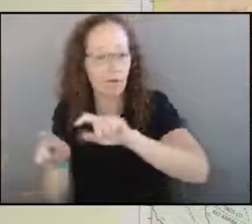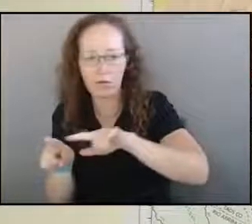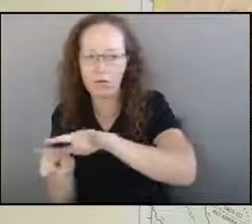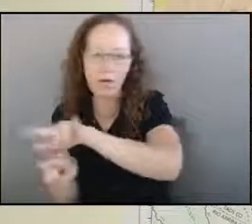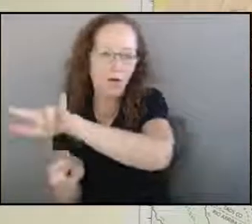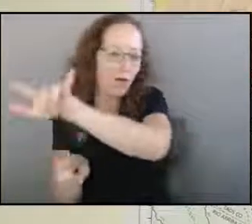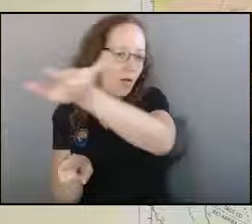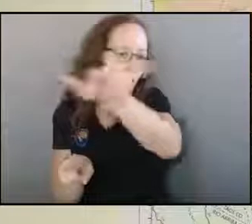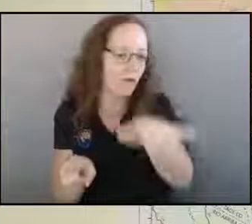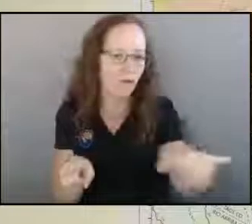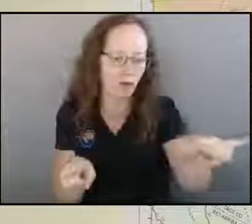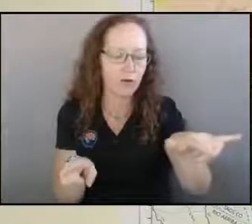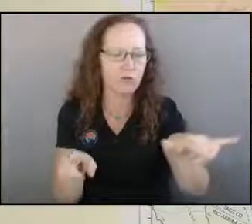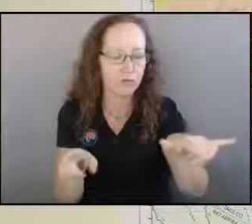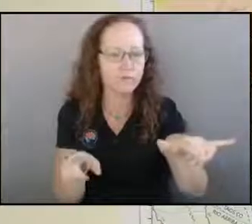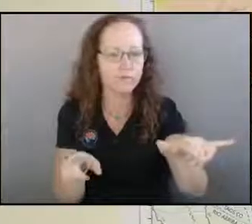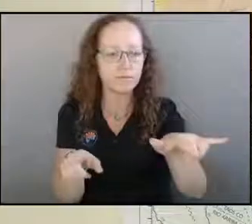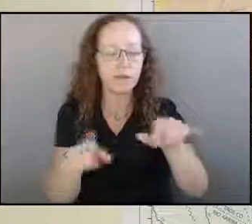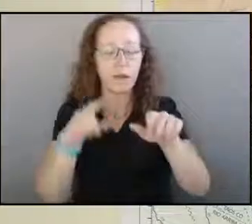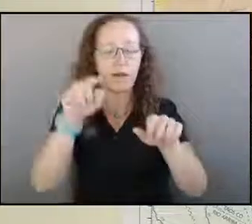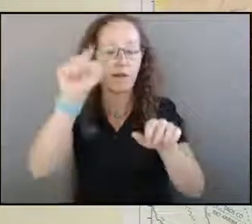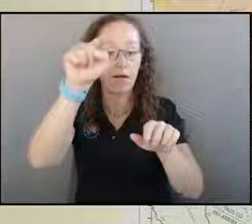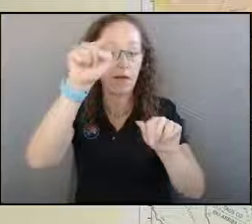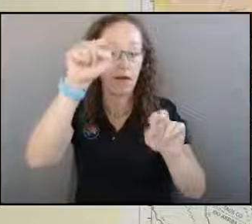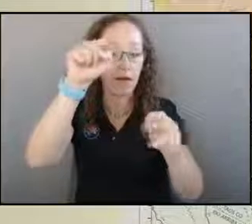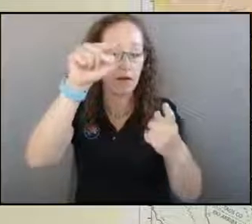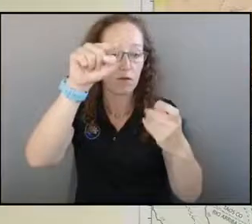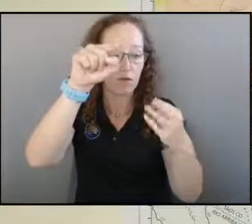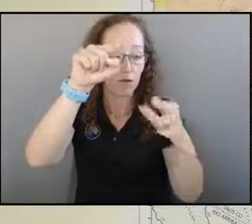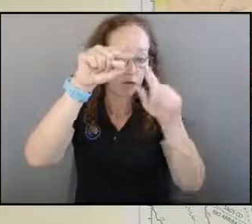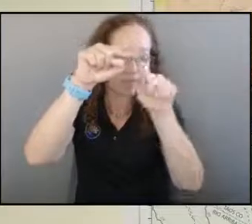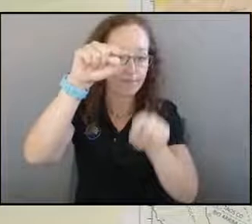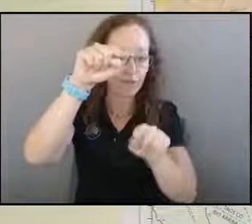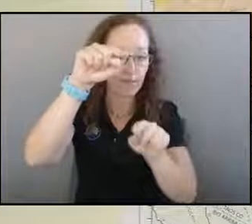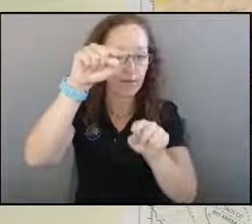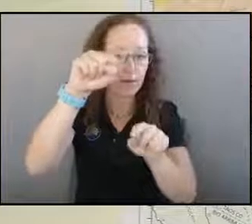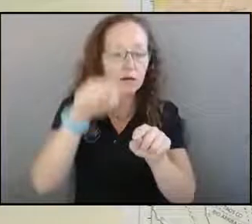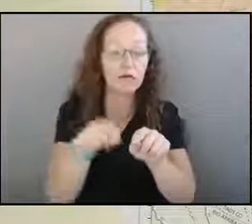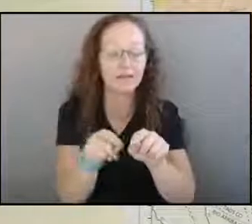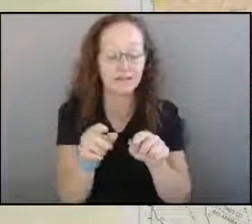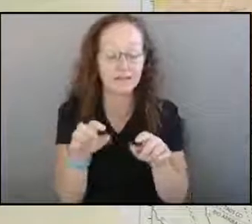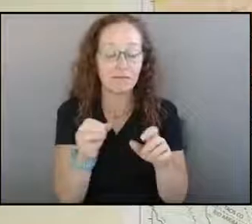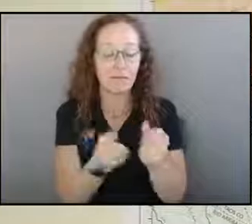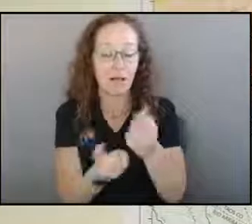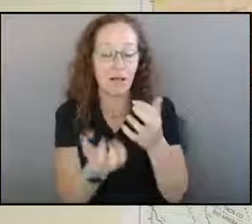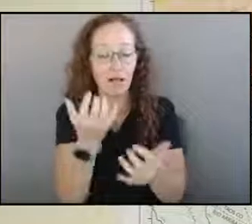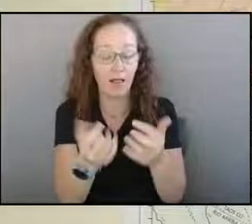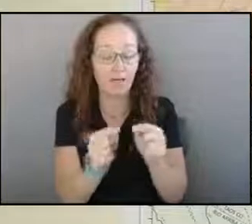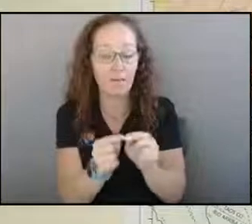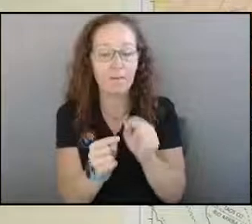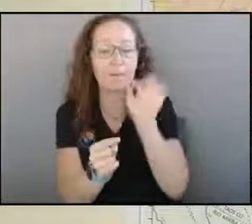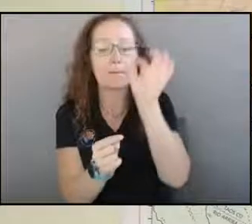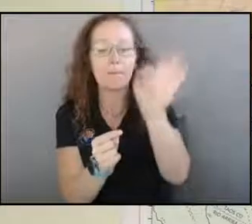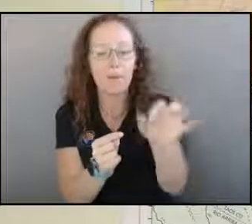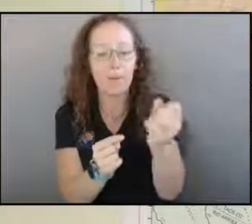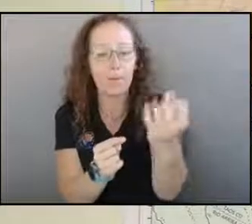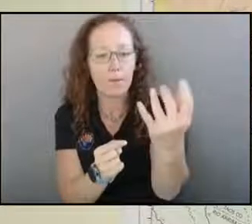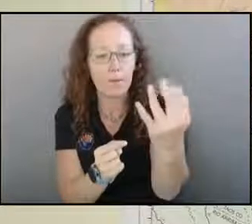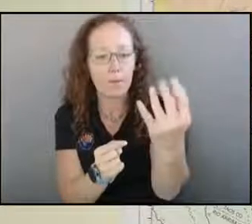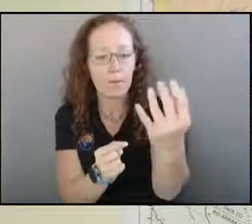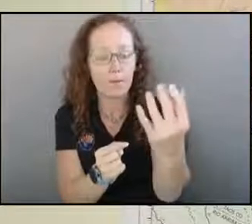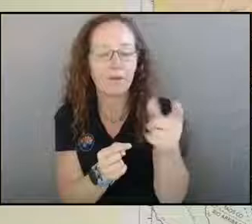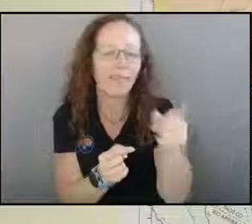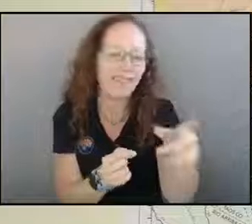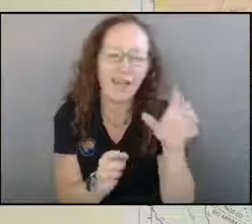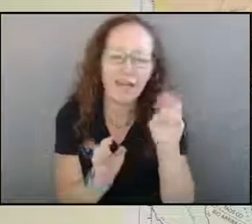just south of Angostura, and there's a spot fire. It's hard to see on this map, but there's a spot fire that's just outside of the main fire, a place